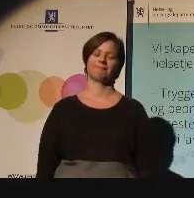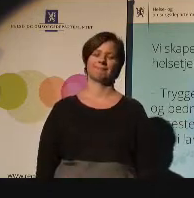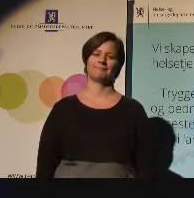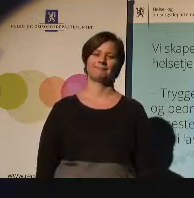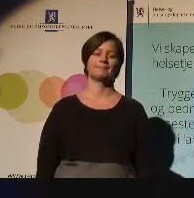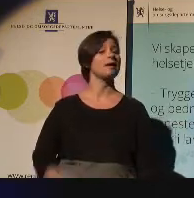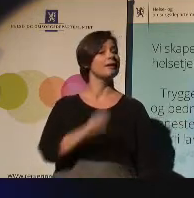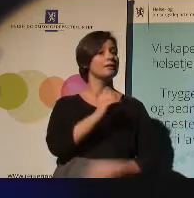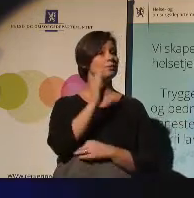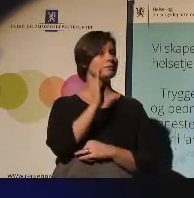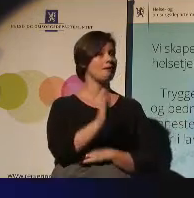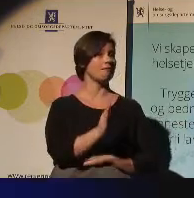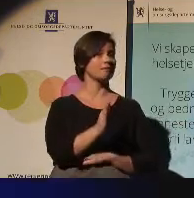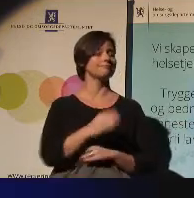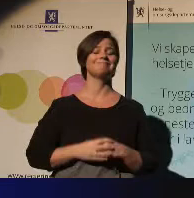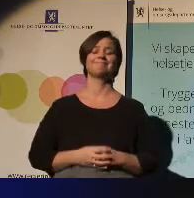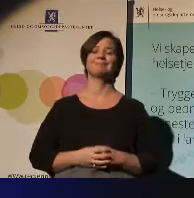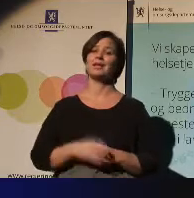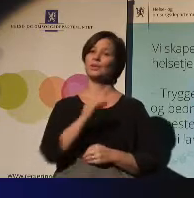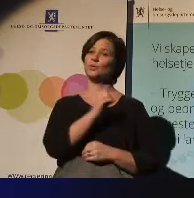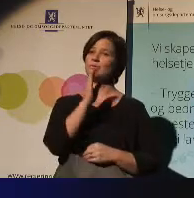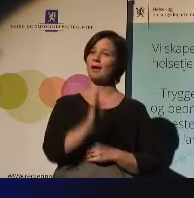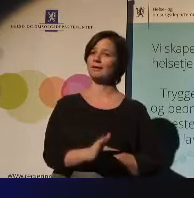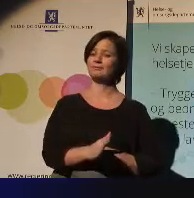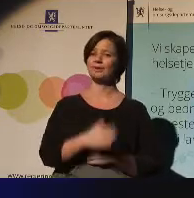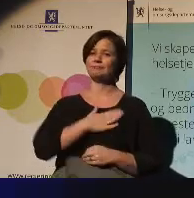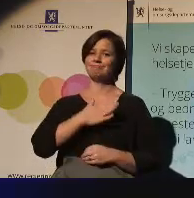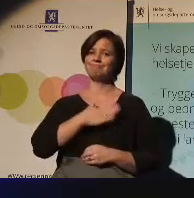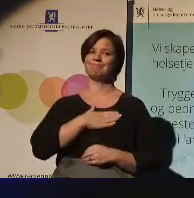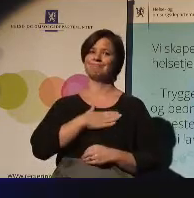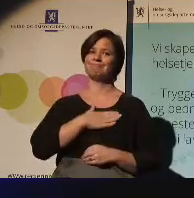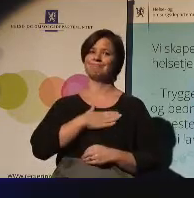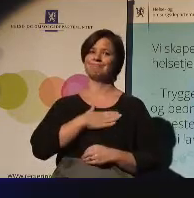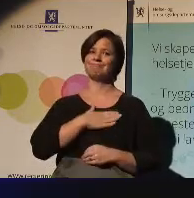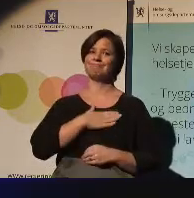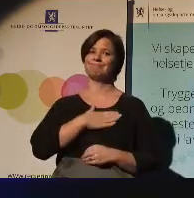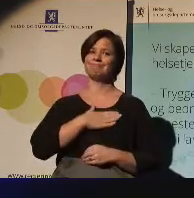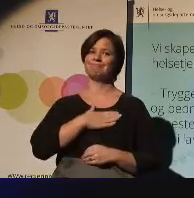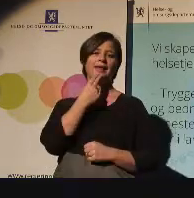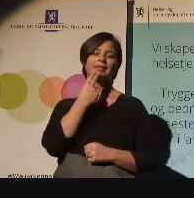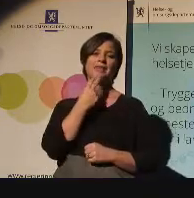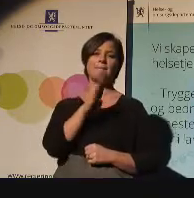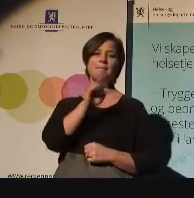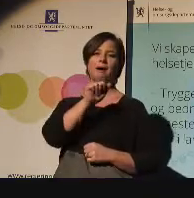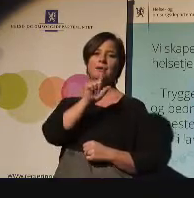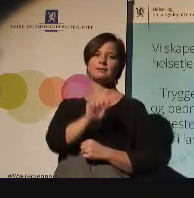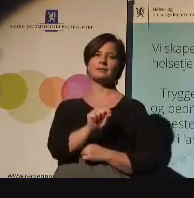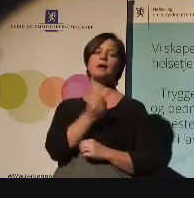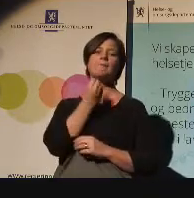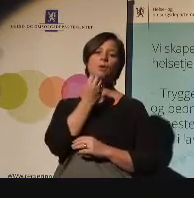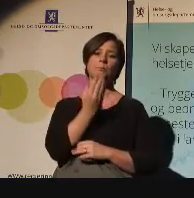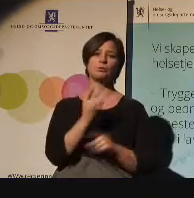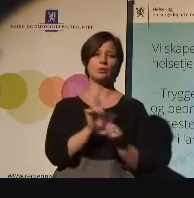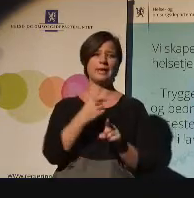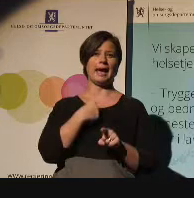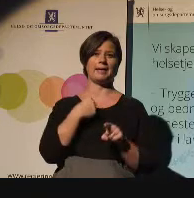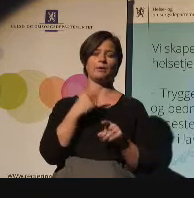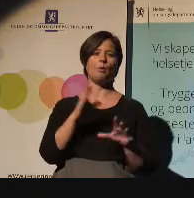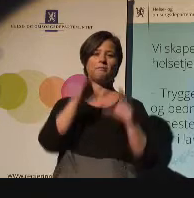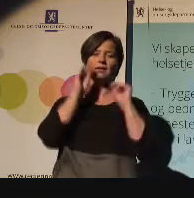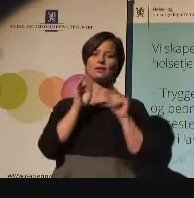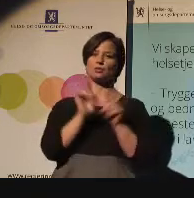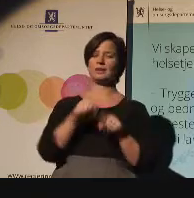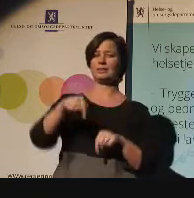Thank you so much for this kind introduction. My name is Bas Blom, and I understand that this national